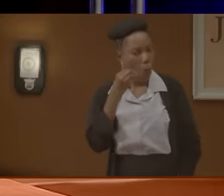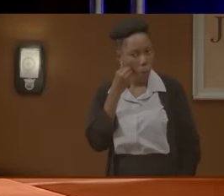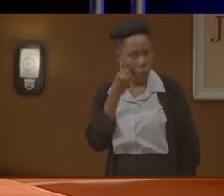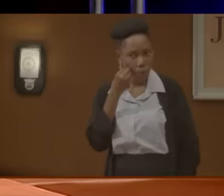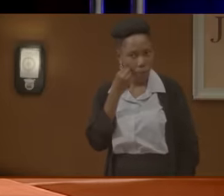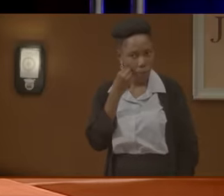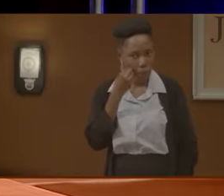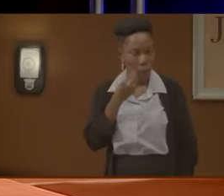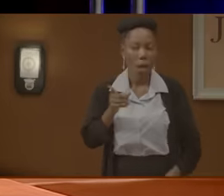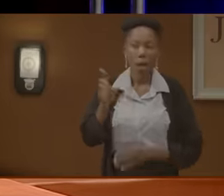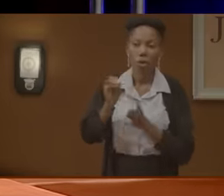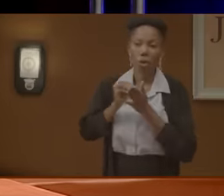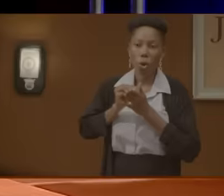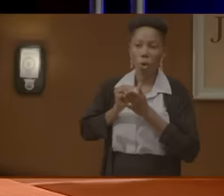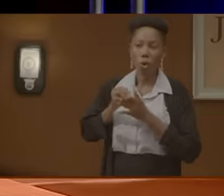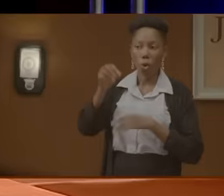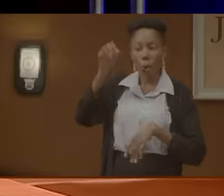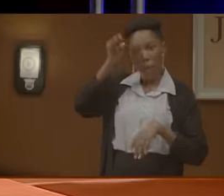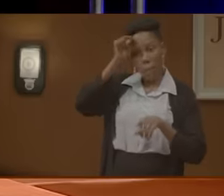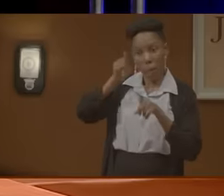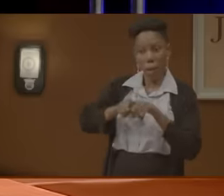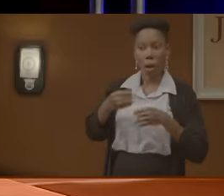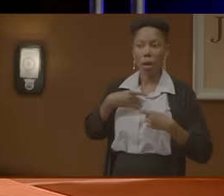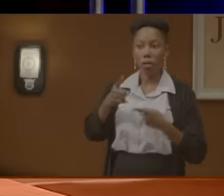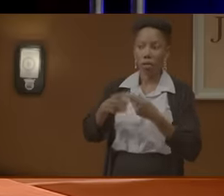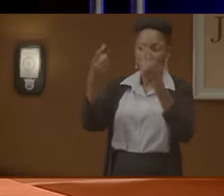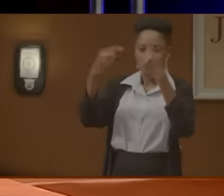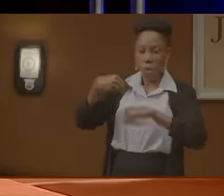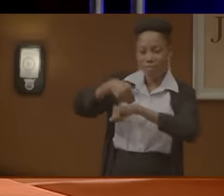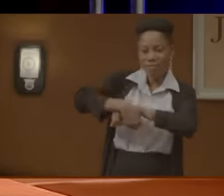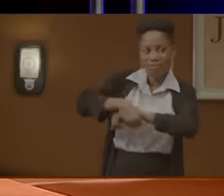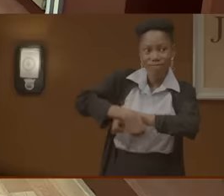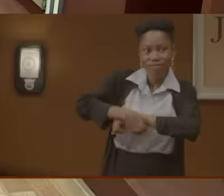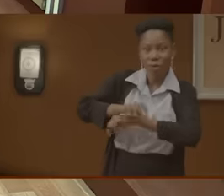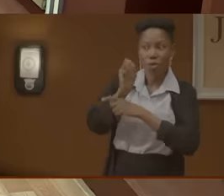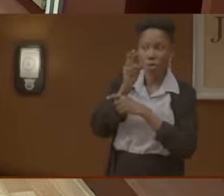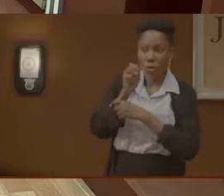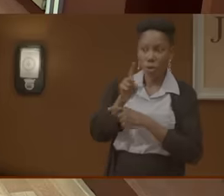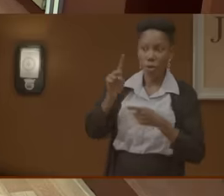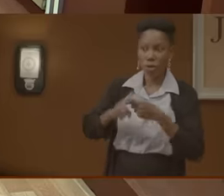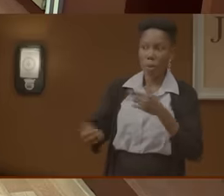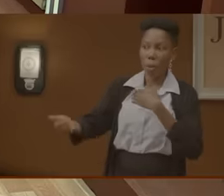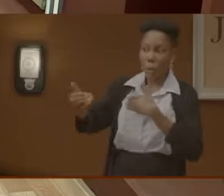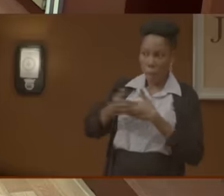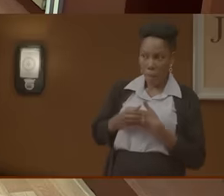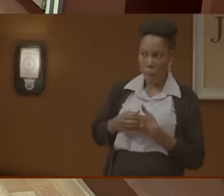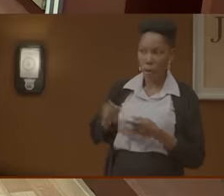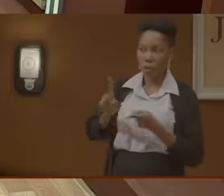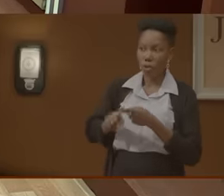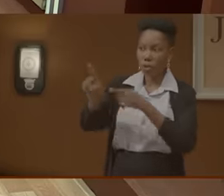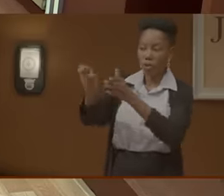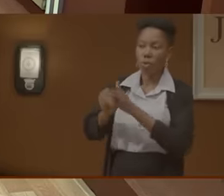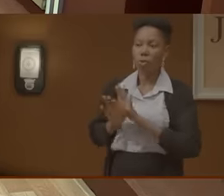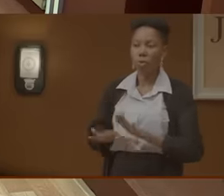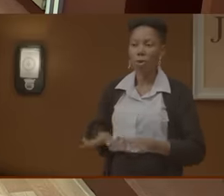My brother had to use Keke Marwa cry and come around 12 o'clock in the midnight. To bring them back? To bring them back to my house. That he was